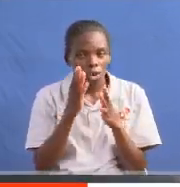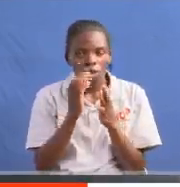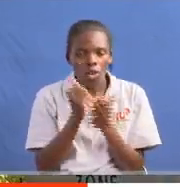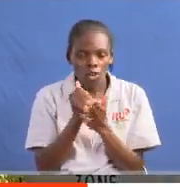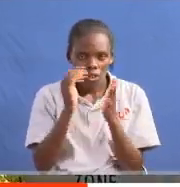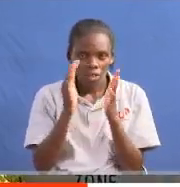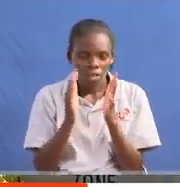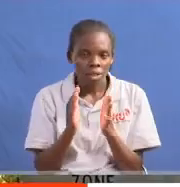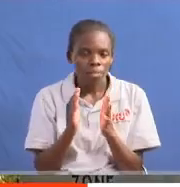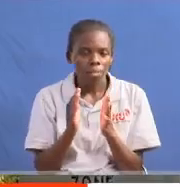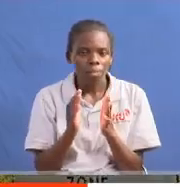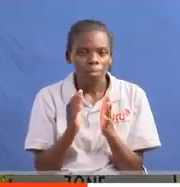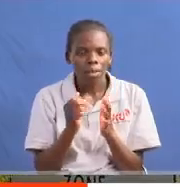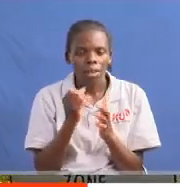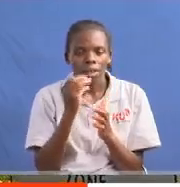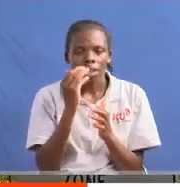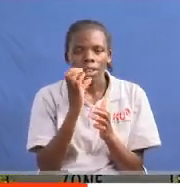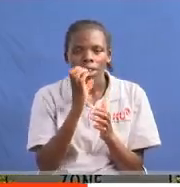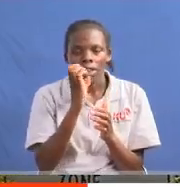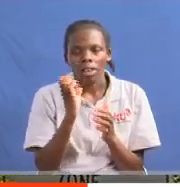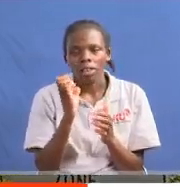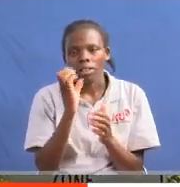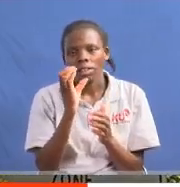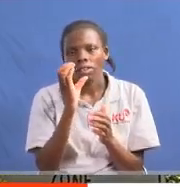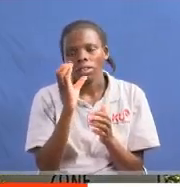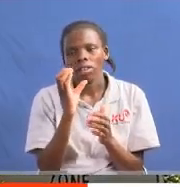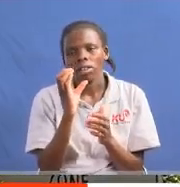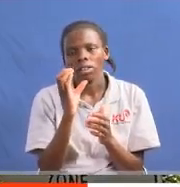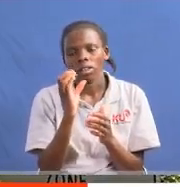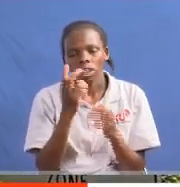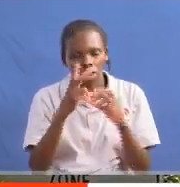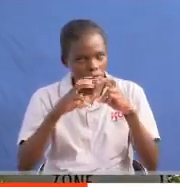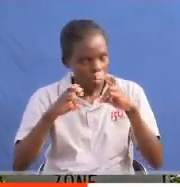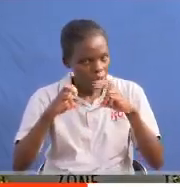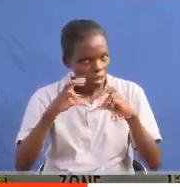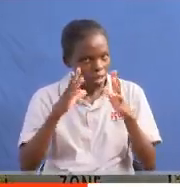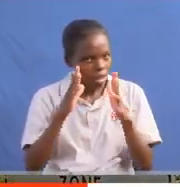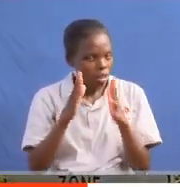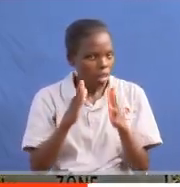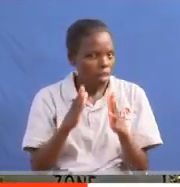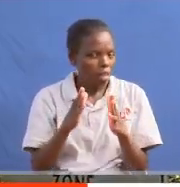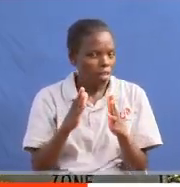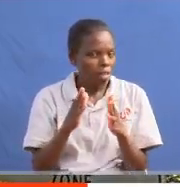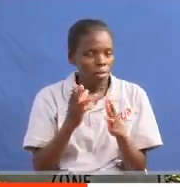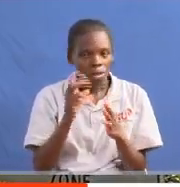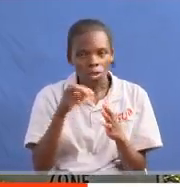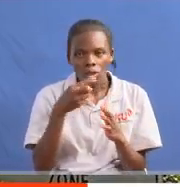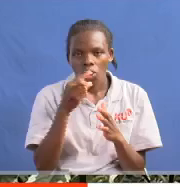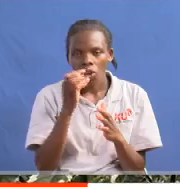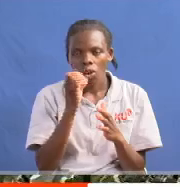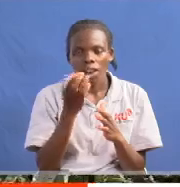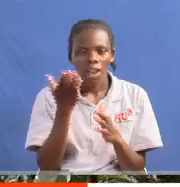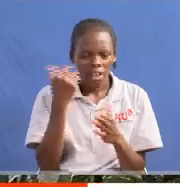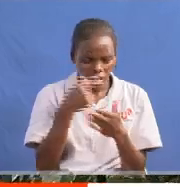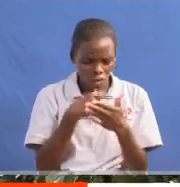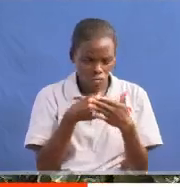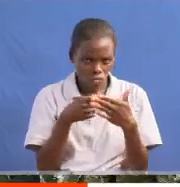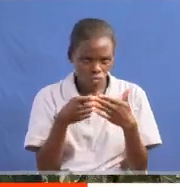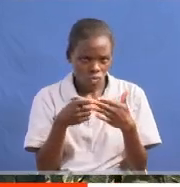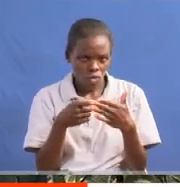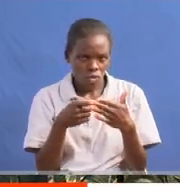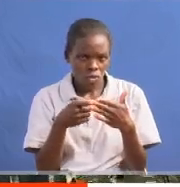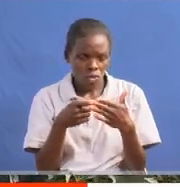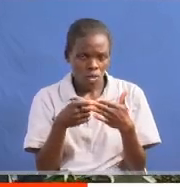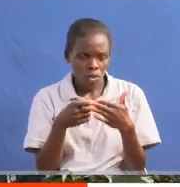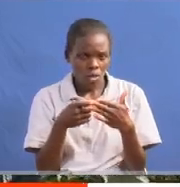to court where. The Ethics and Anti-Corruption Commission, ESCC investigators had summoned Sonko last week for allegedly